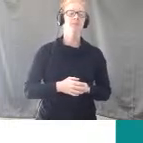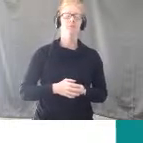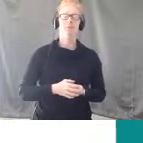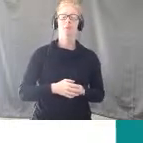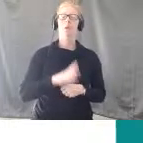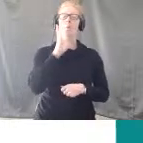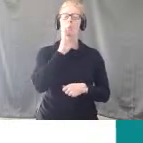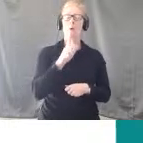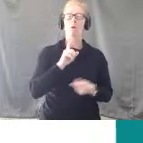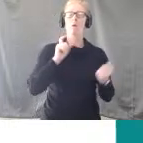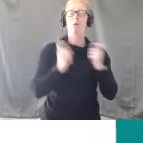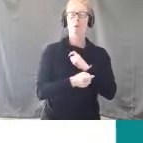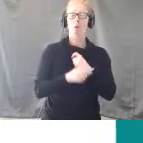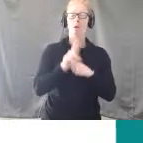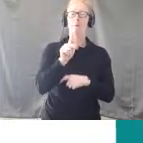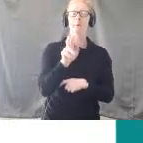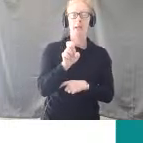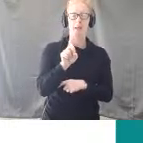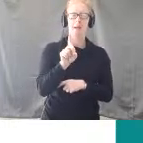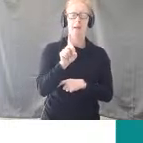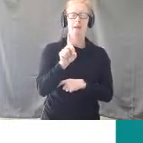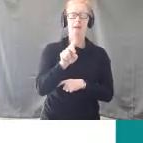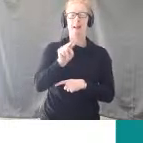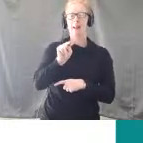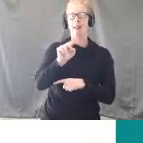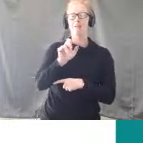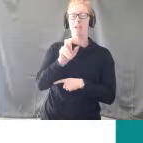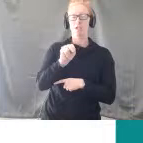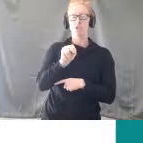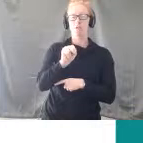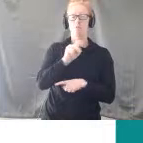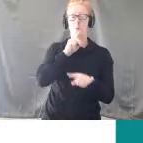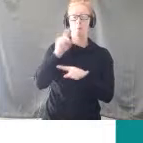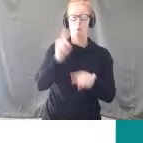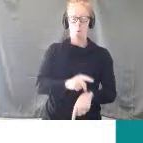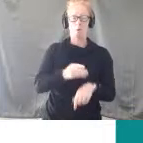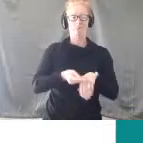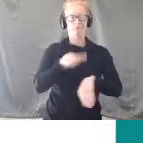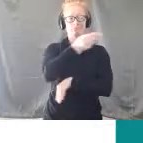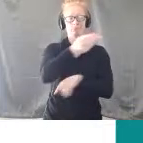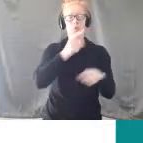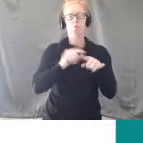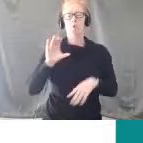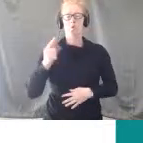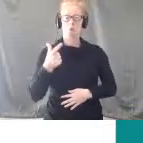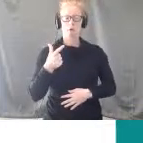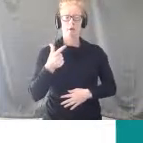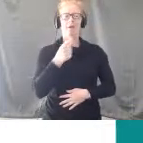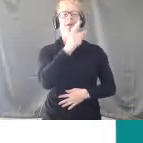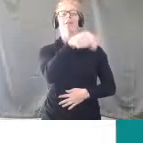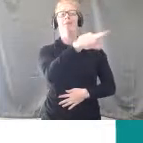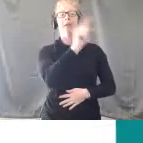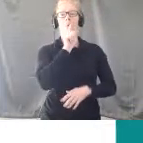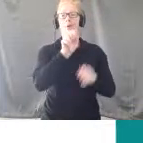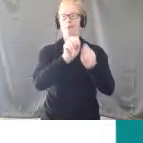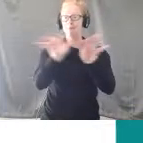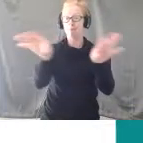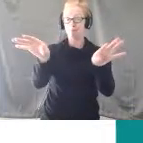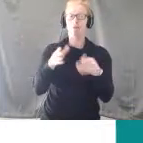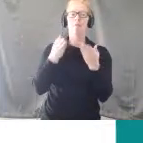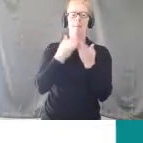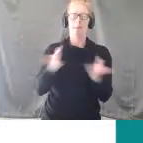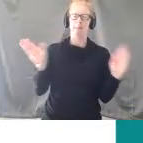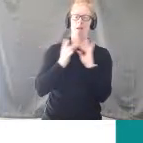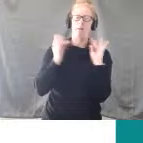revised or updated navigation impact report to the U.S. Coast Guard. They will initiate another public comment period,